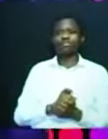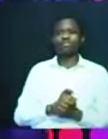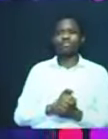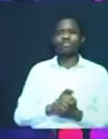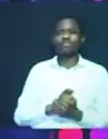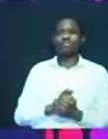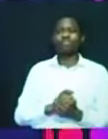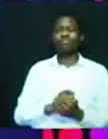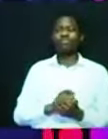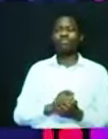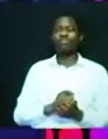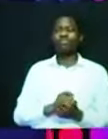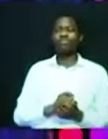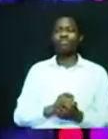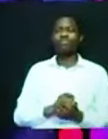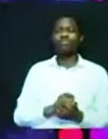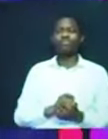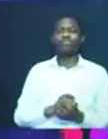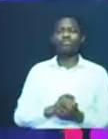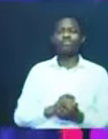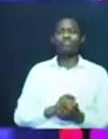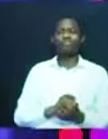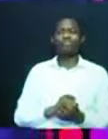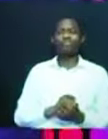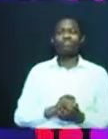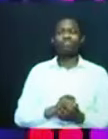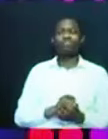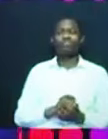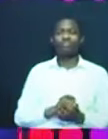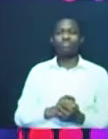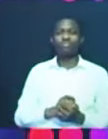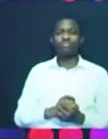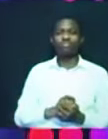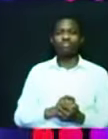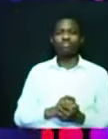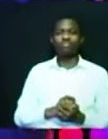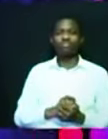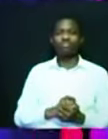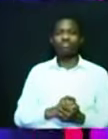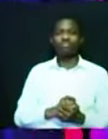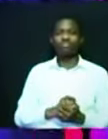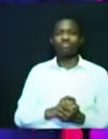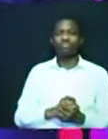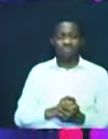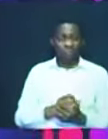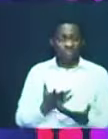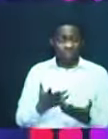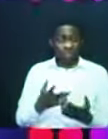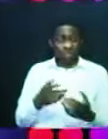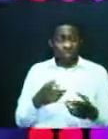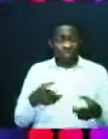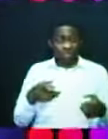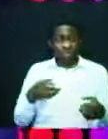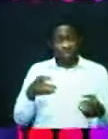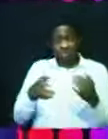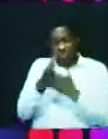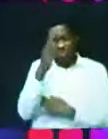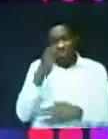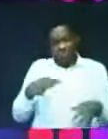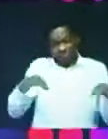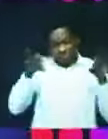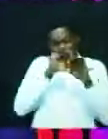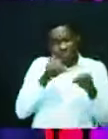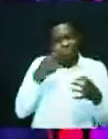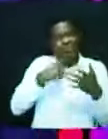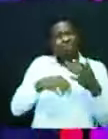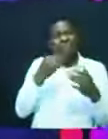se wudi twere na chi a onyame be mu ahunu nyansa achen wa cherecherefo. See, God is even interested in what we eat. Se onyame ne ye bedi mpo ehia